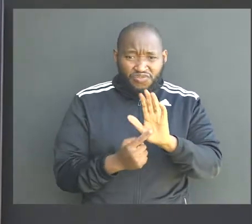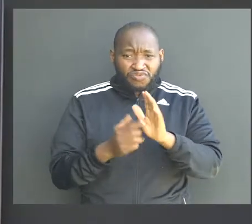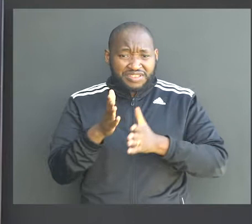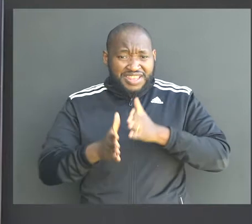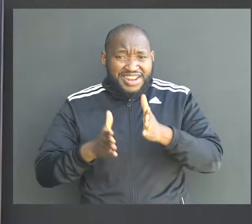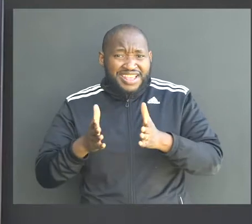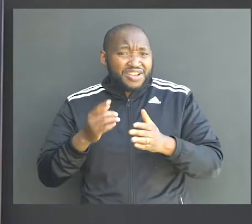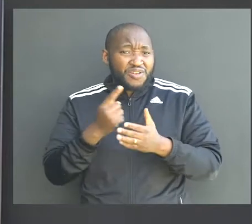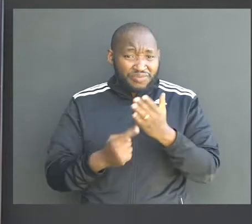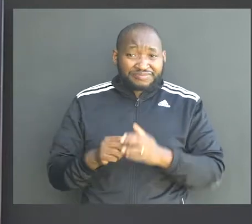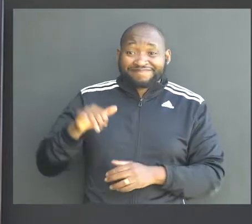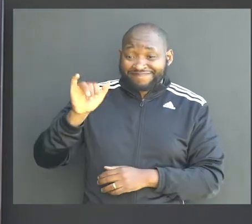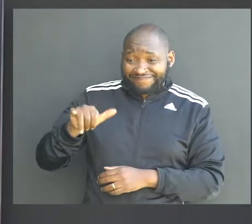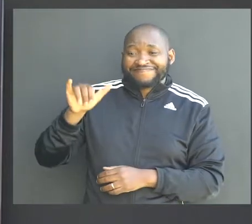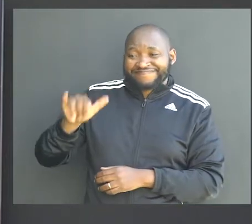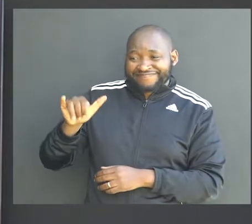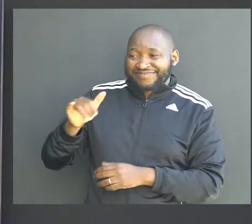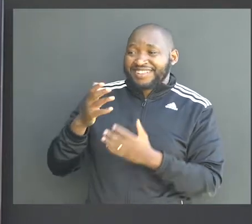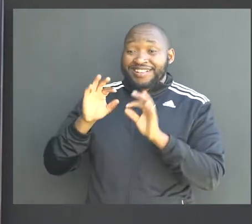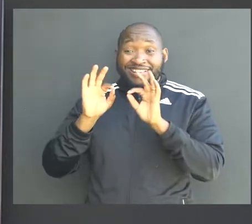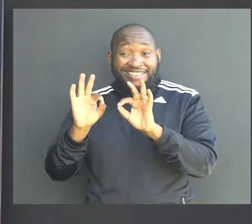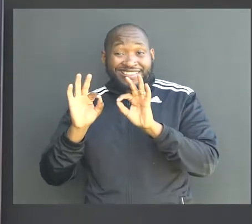Rago, sign. Yes!